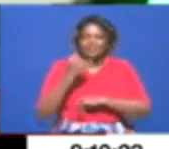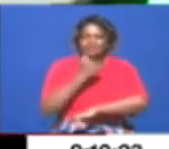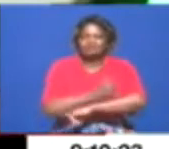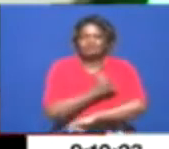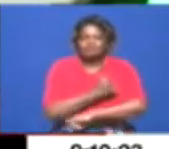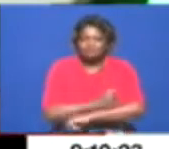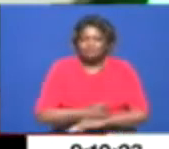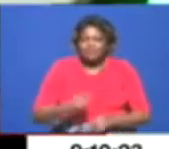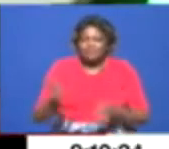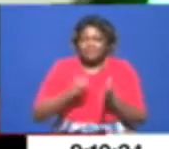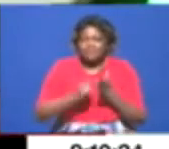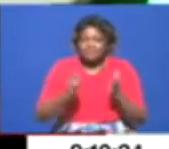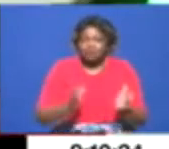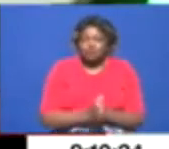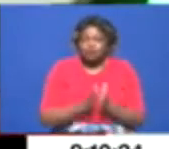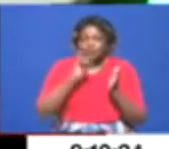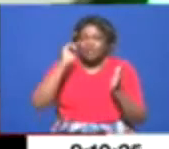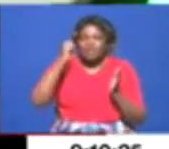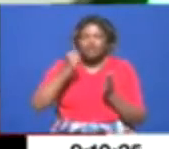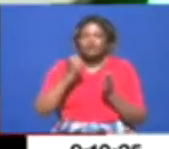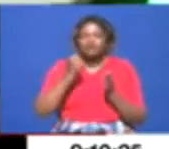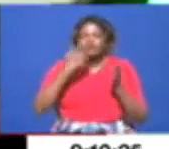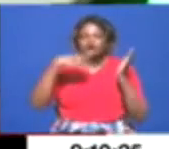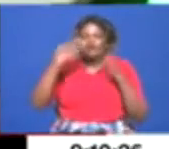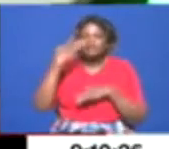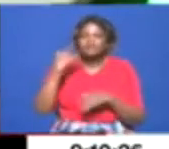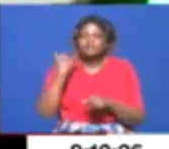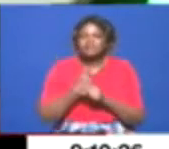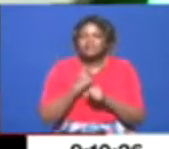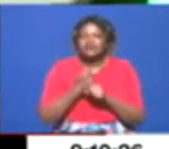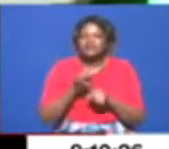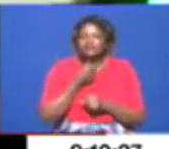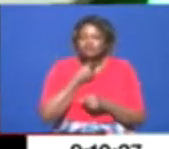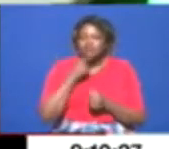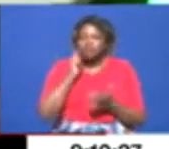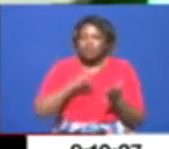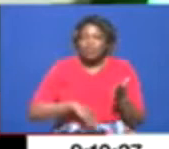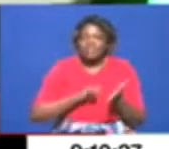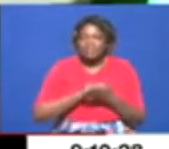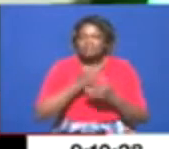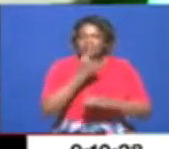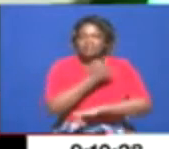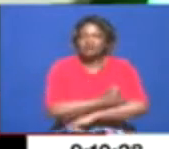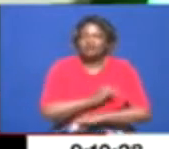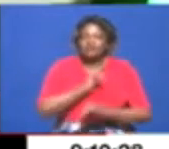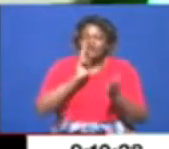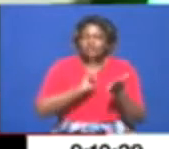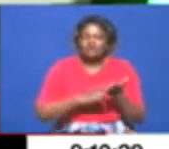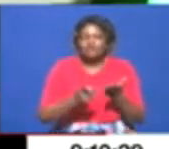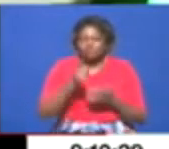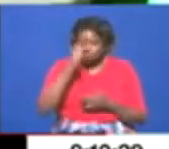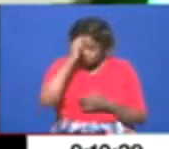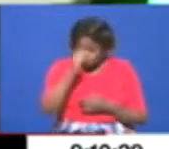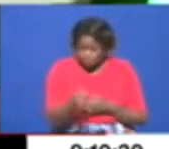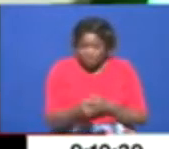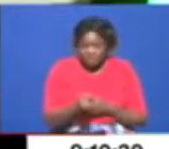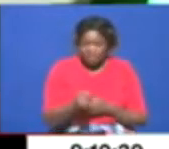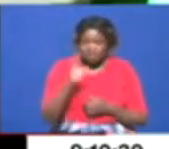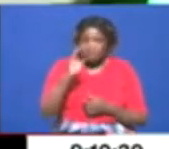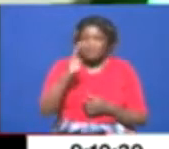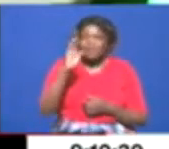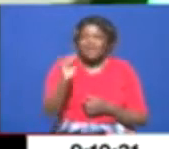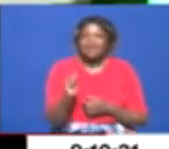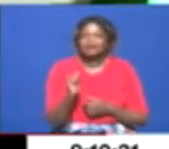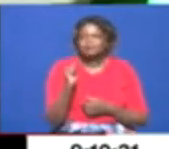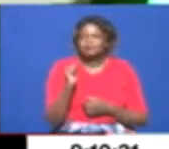General of the Kenya University Staff Union, Joseph Opande, the institution has failed to honor a collective bargaining